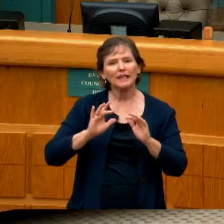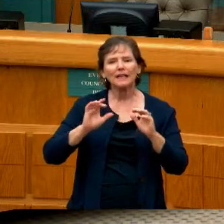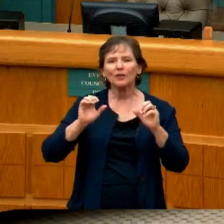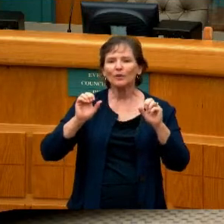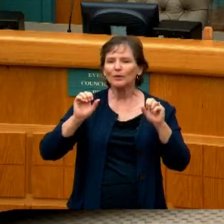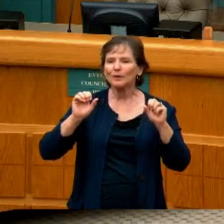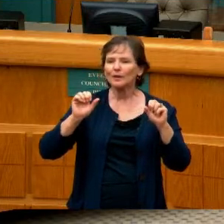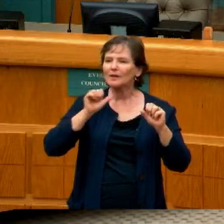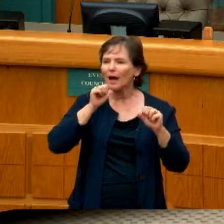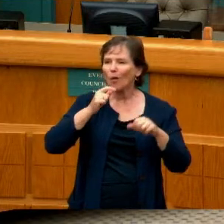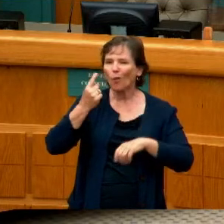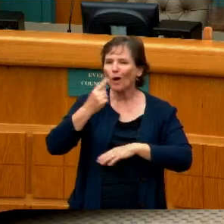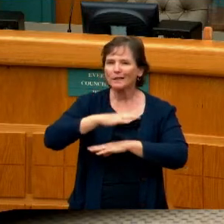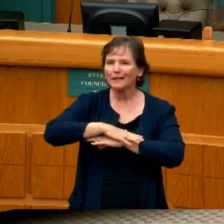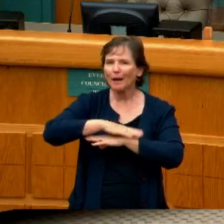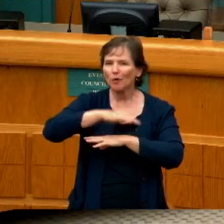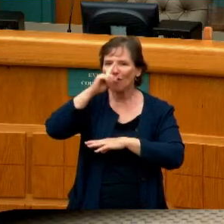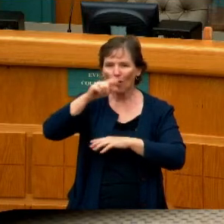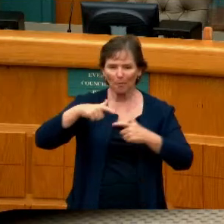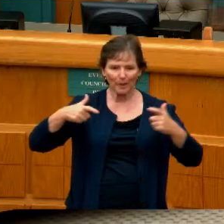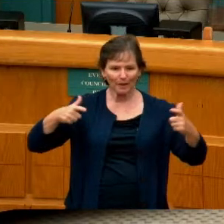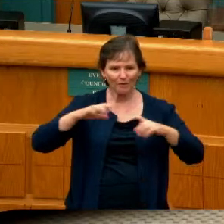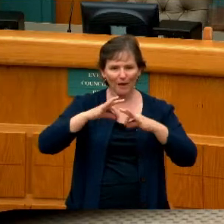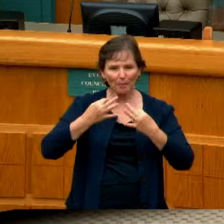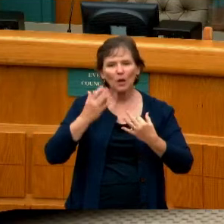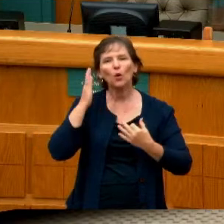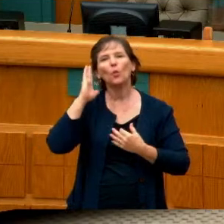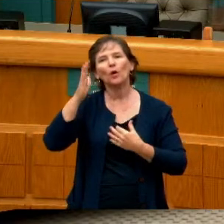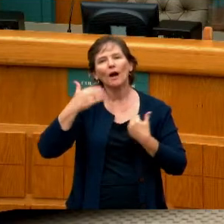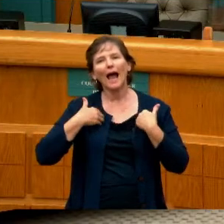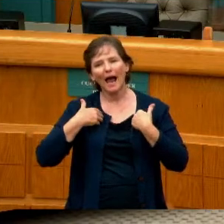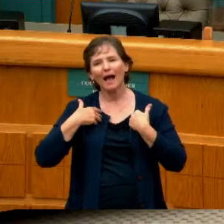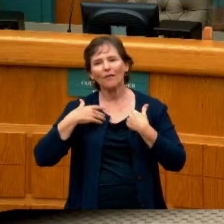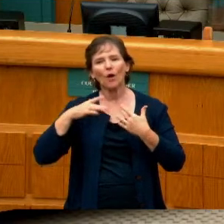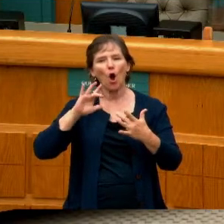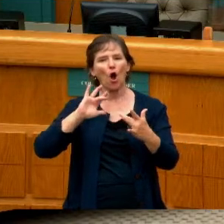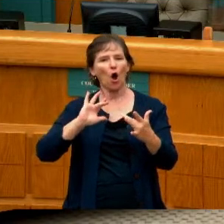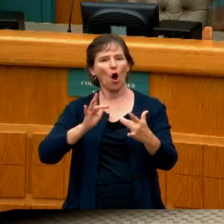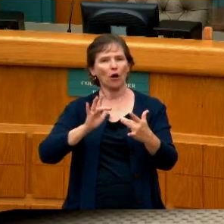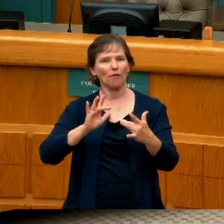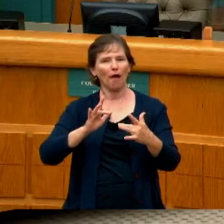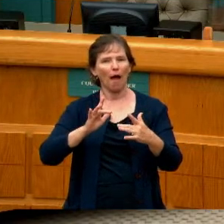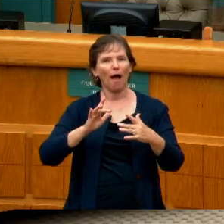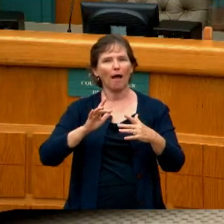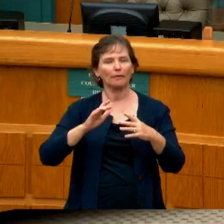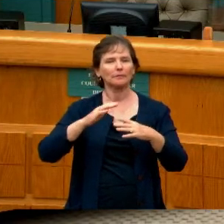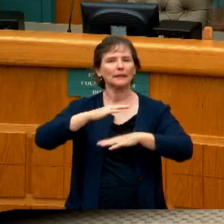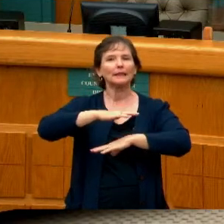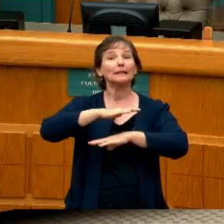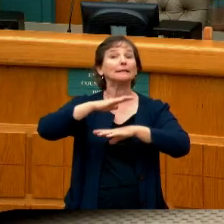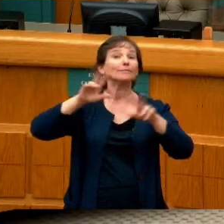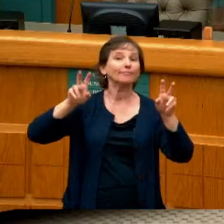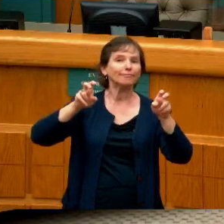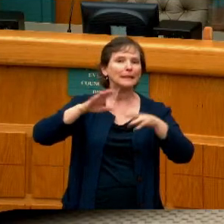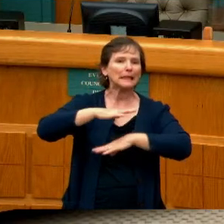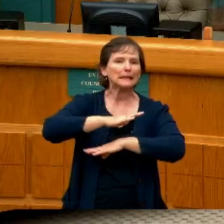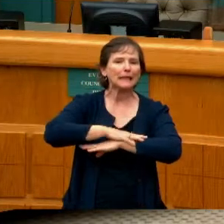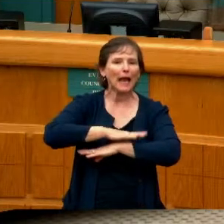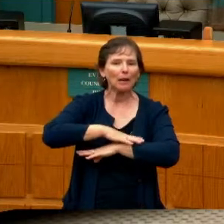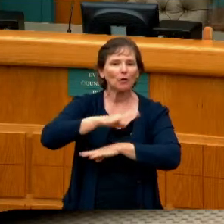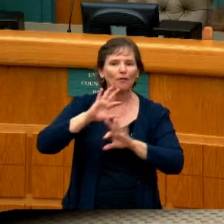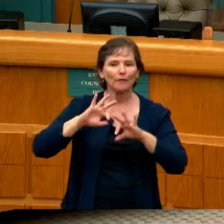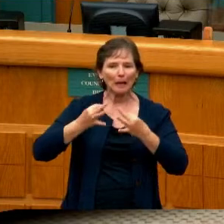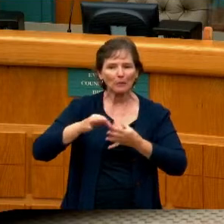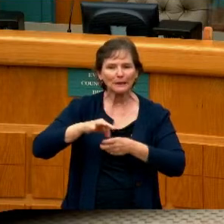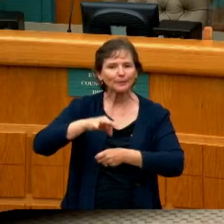continue. Our relatives can gather around one table. It'll just be the table of our